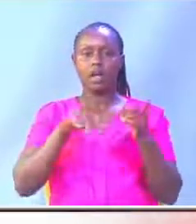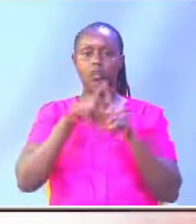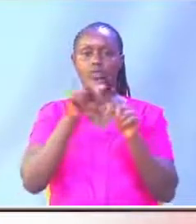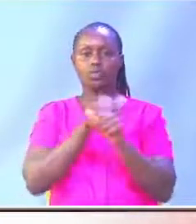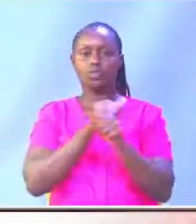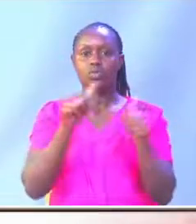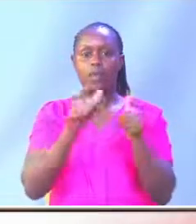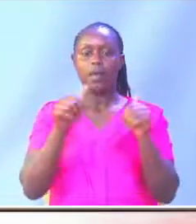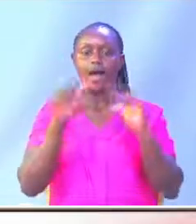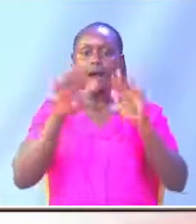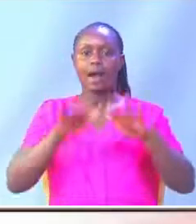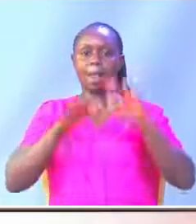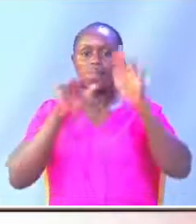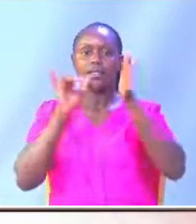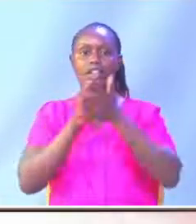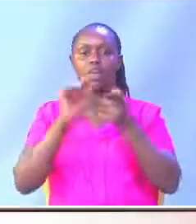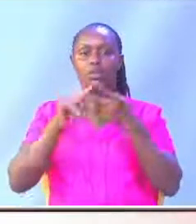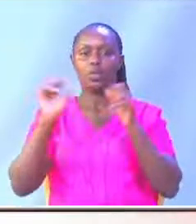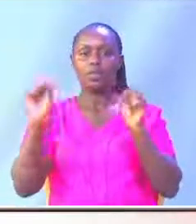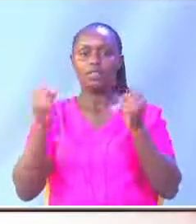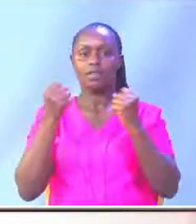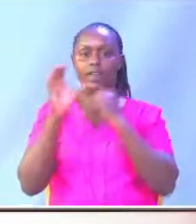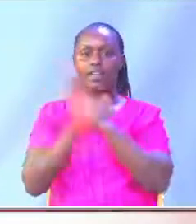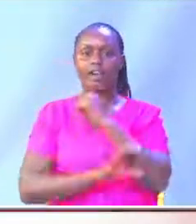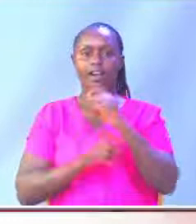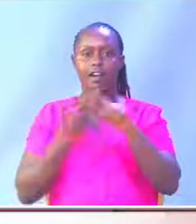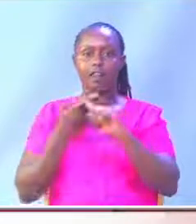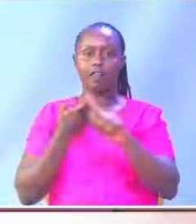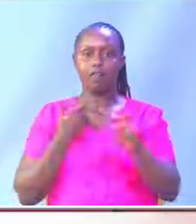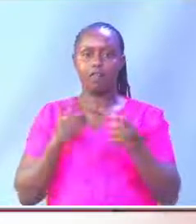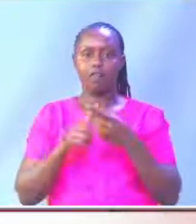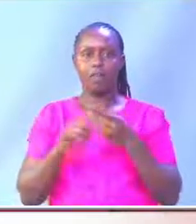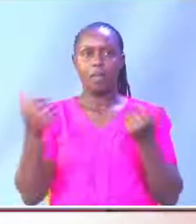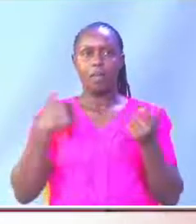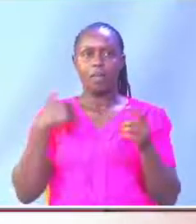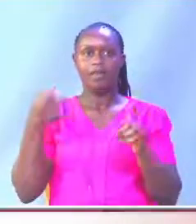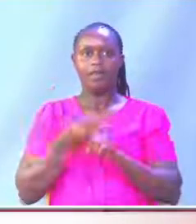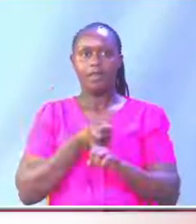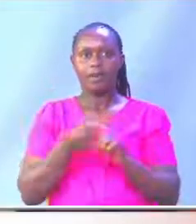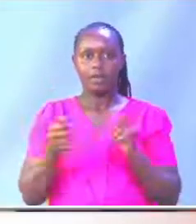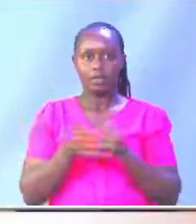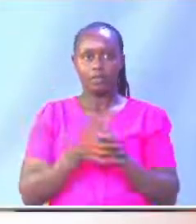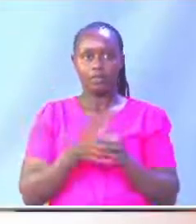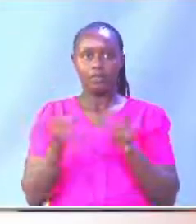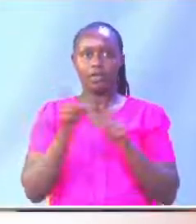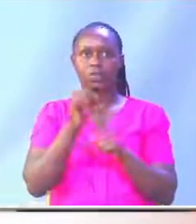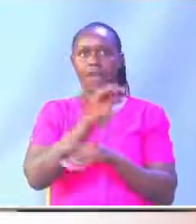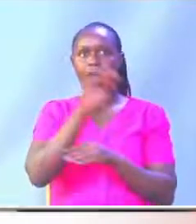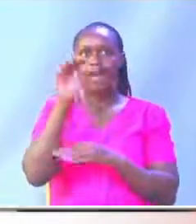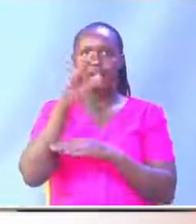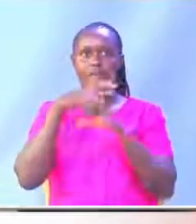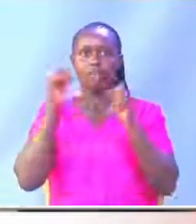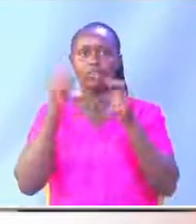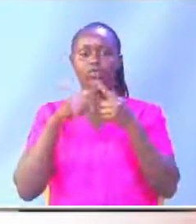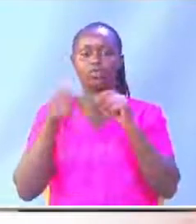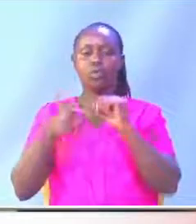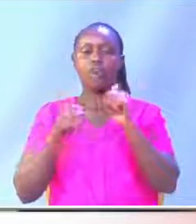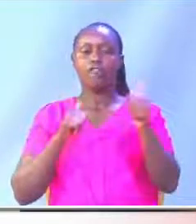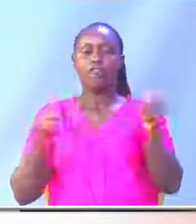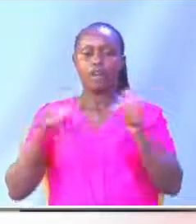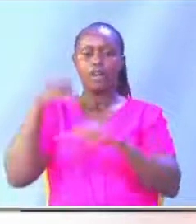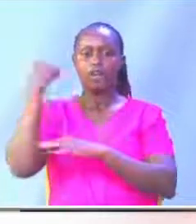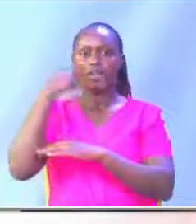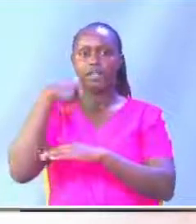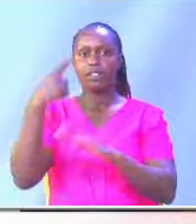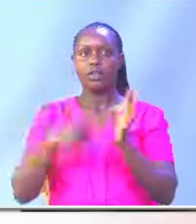campaigns that will save the country from catastrophe. However, the leaders have called on the president to shun from partisan politics and instead